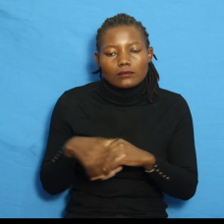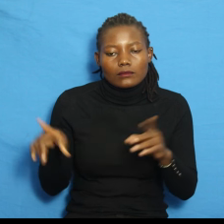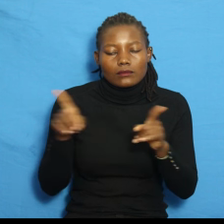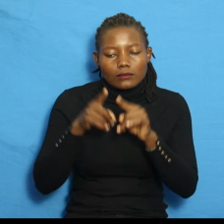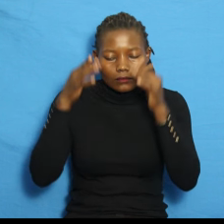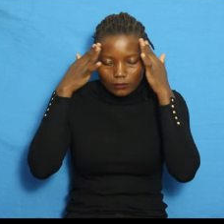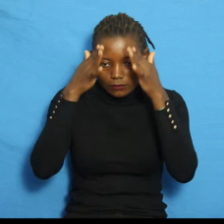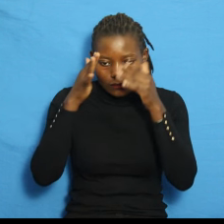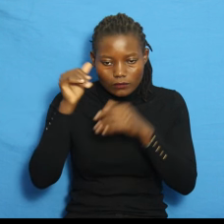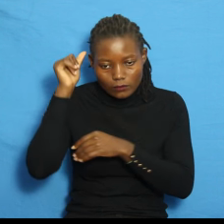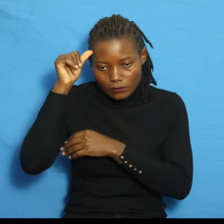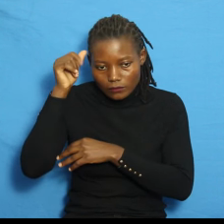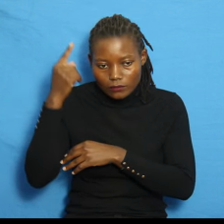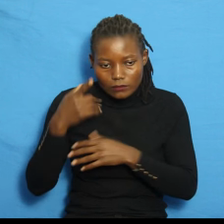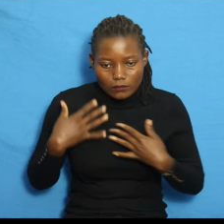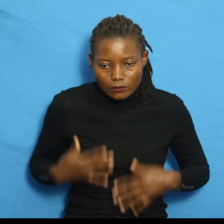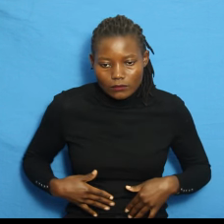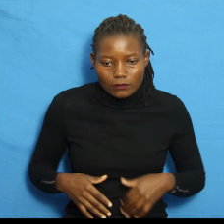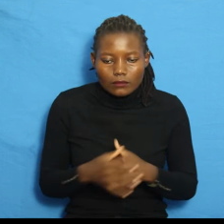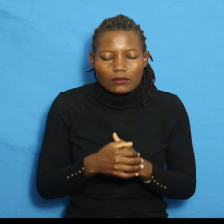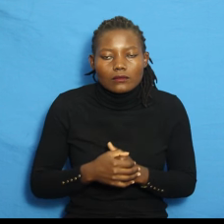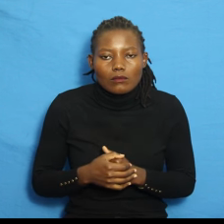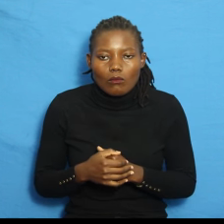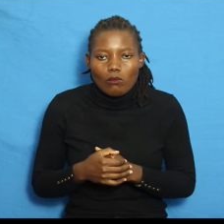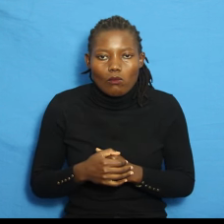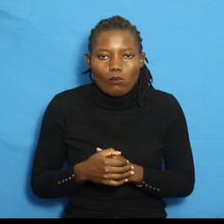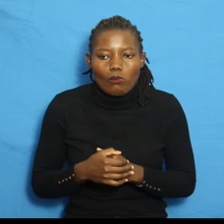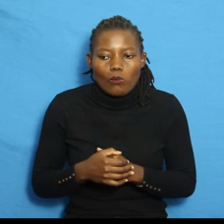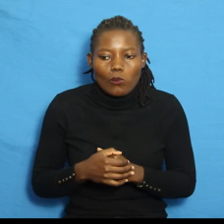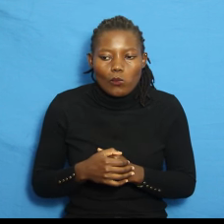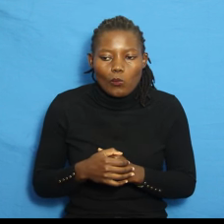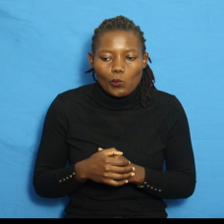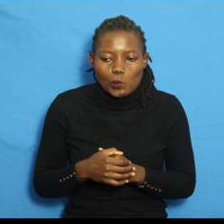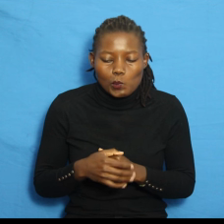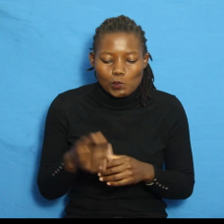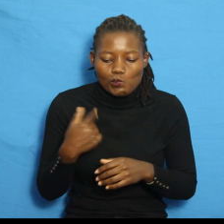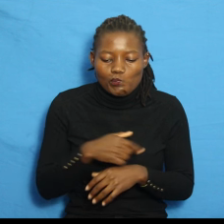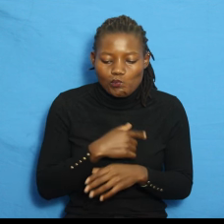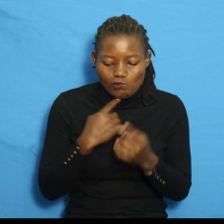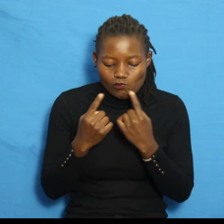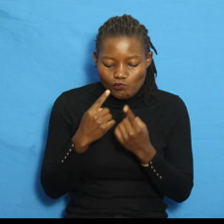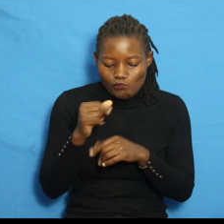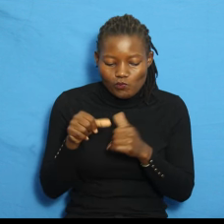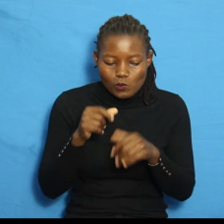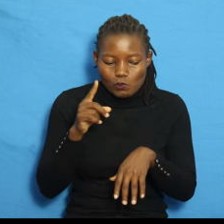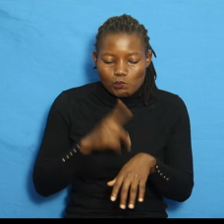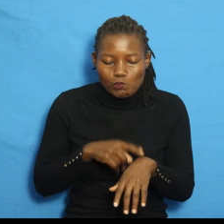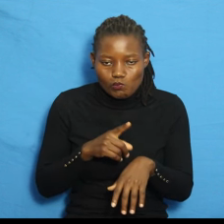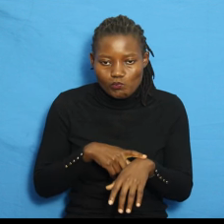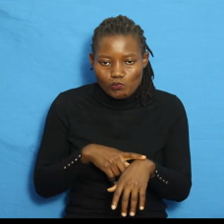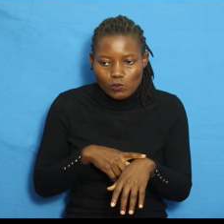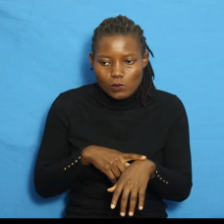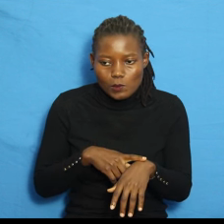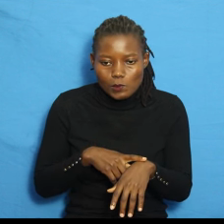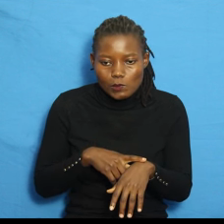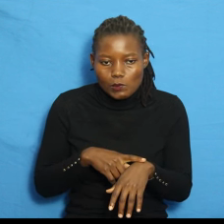focuses on the ability of the body of the muscles to overcome resistance. So we are talking about time when we deal